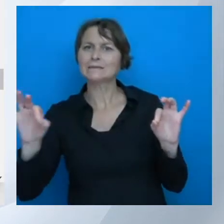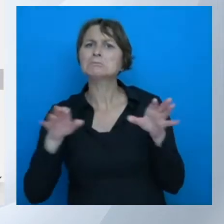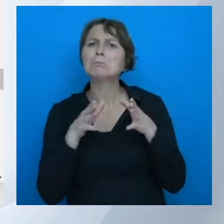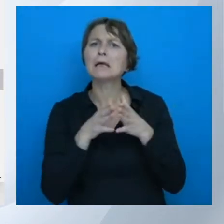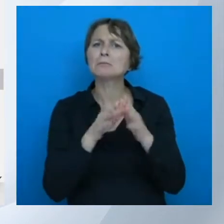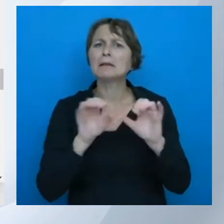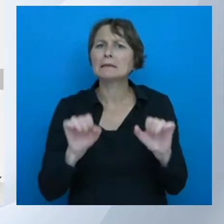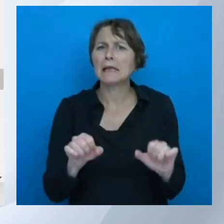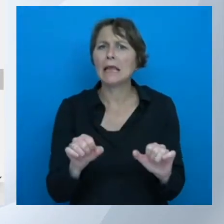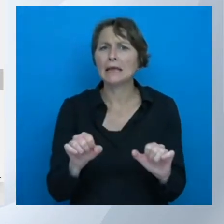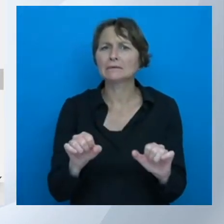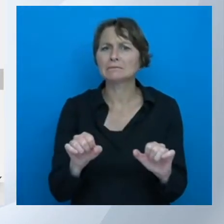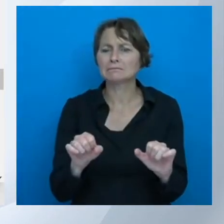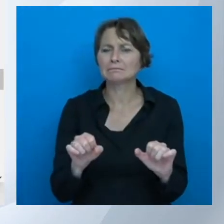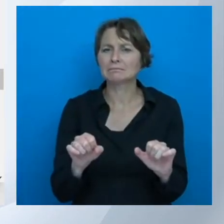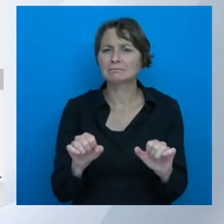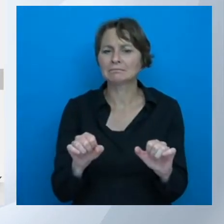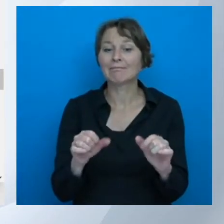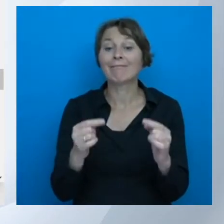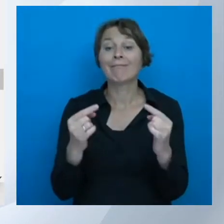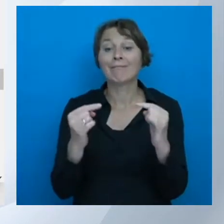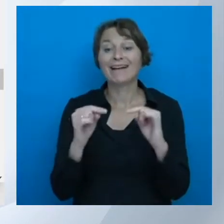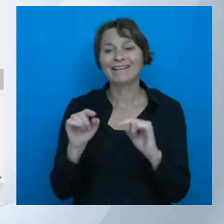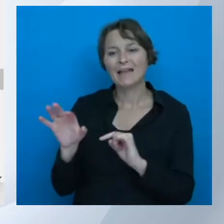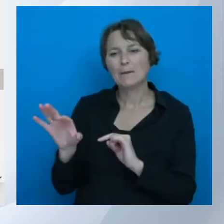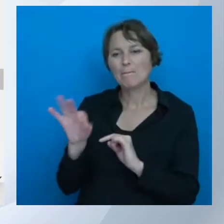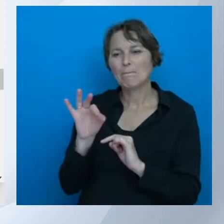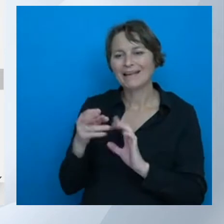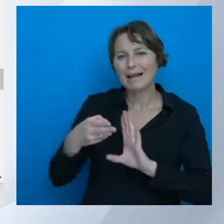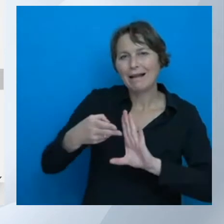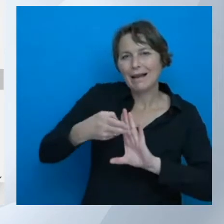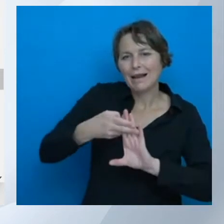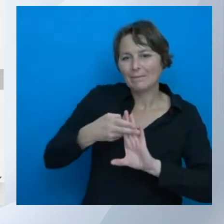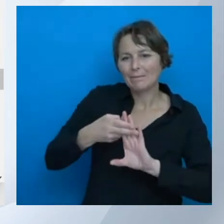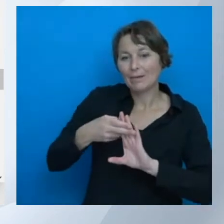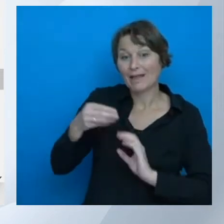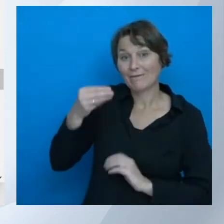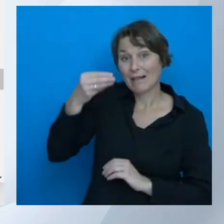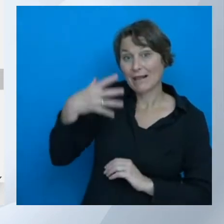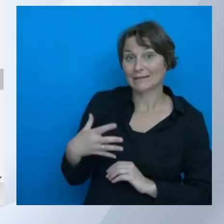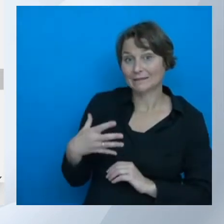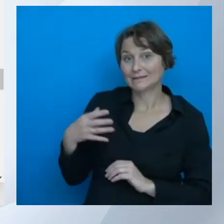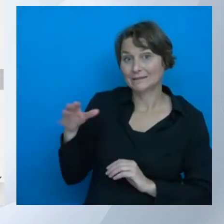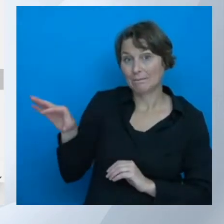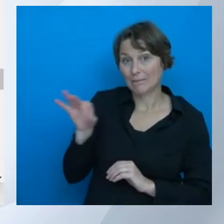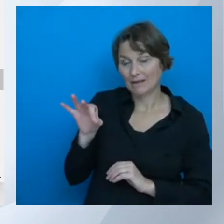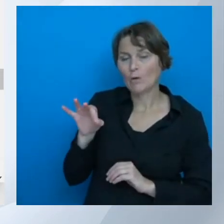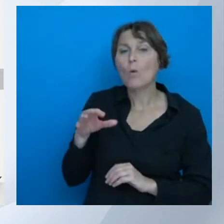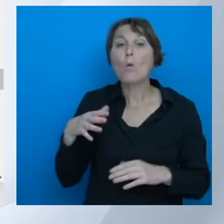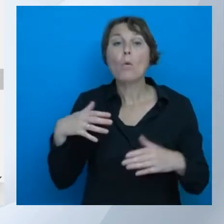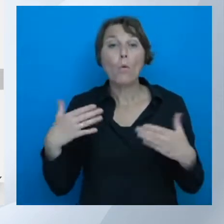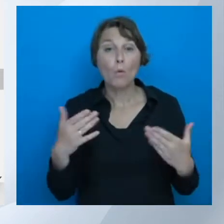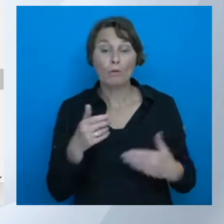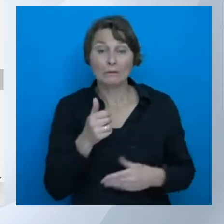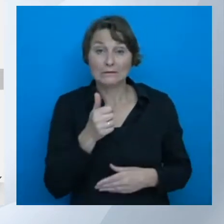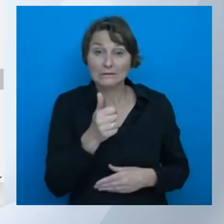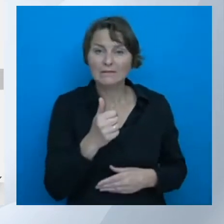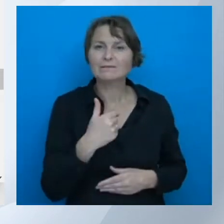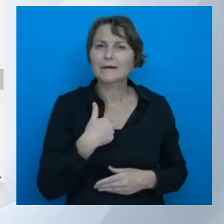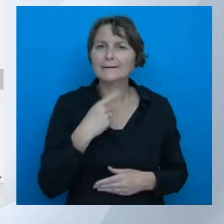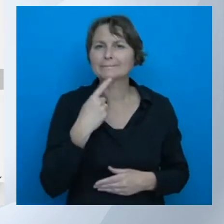explains the chosen label from this list. Or you can define whether this sentence